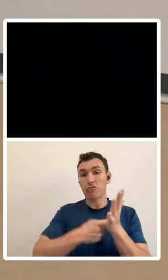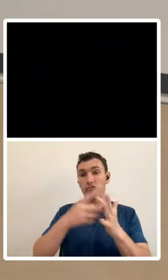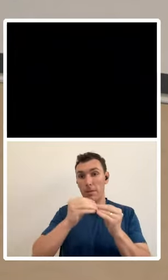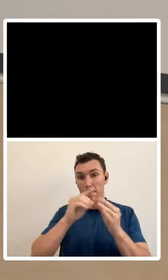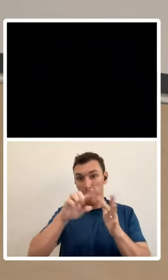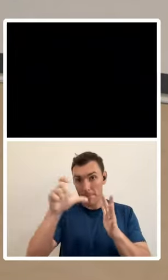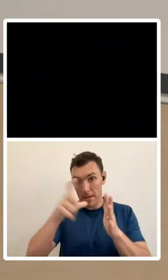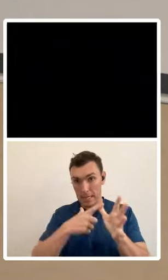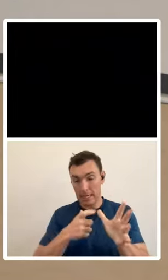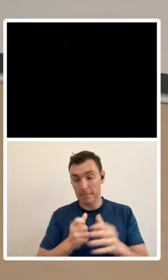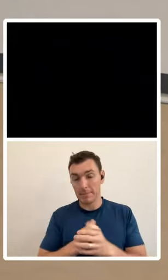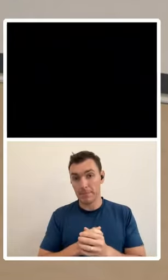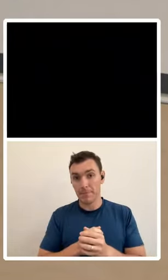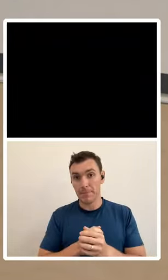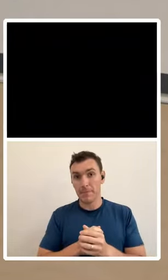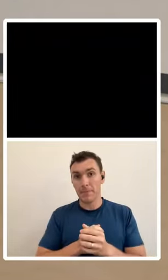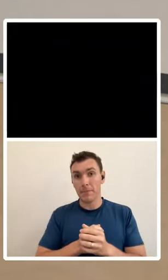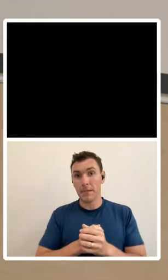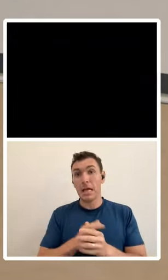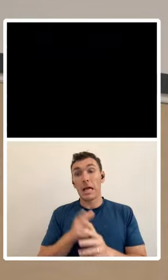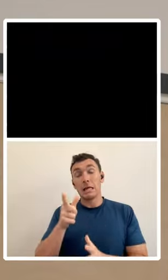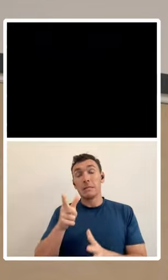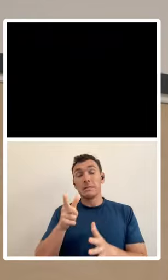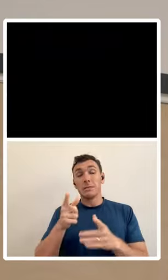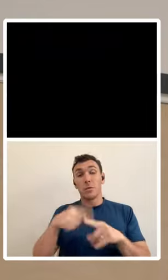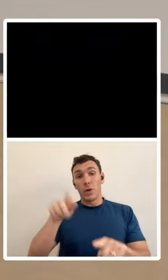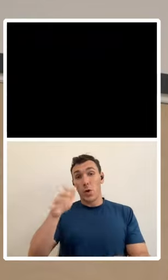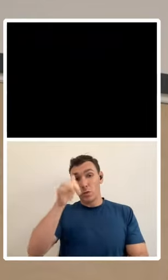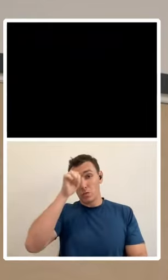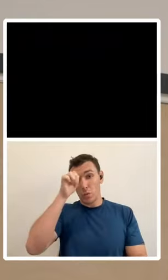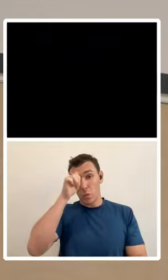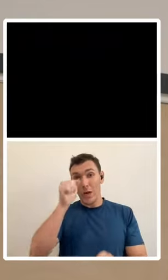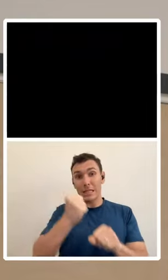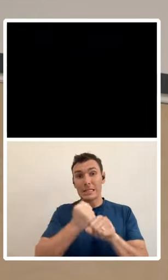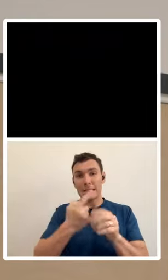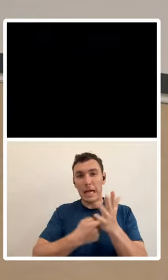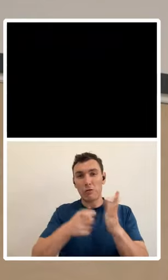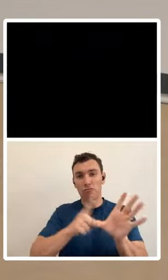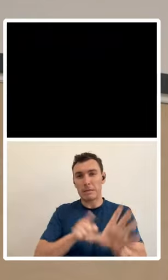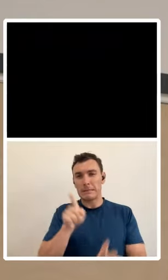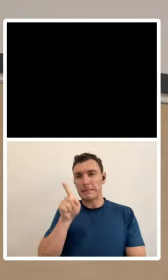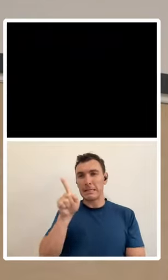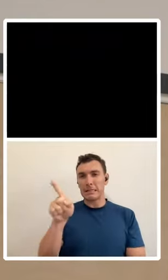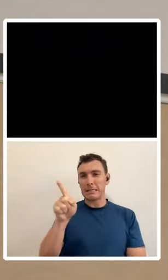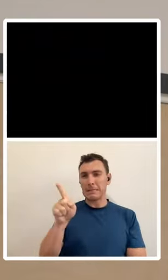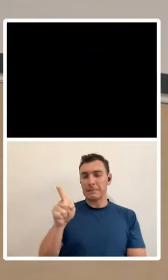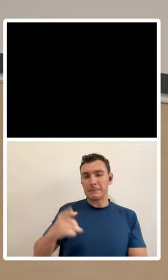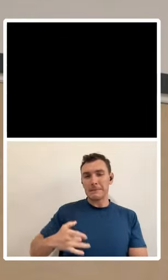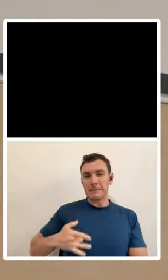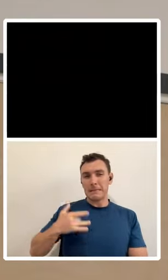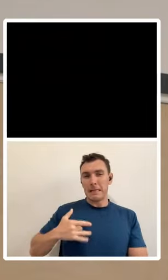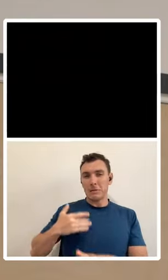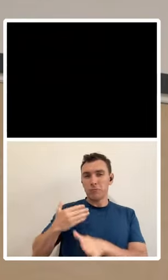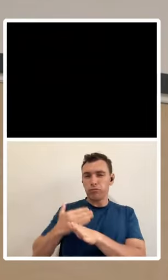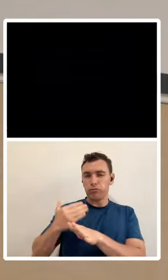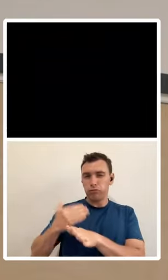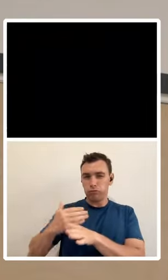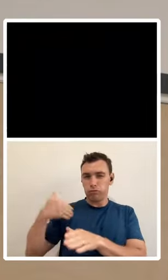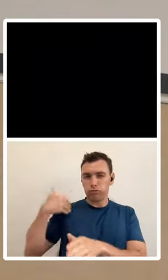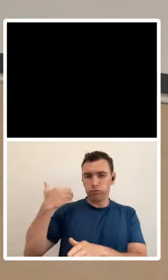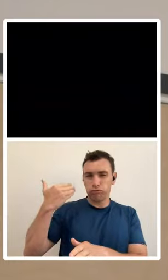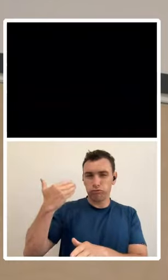fantastically interesting career. He probably, with this book, is aiming to be one of the most famous LSE alumni of all